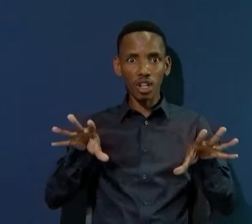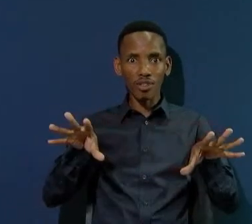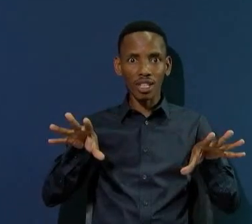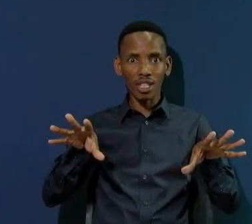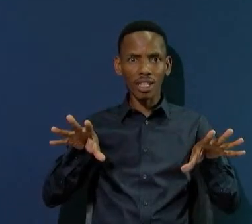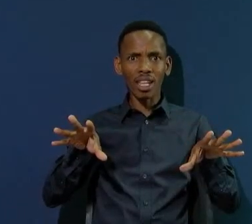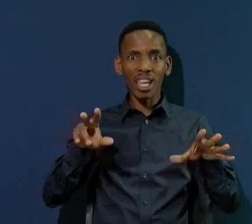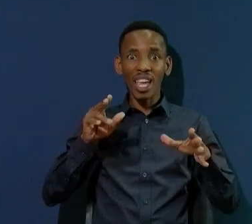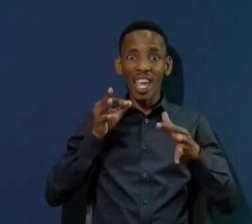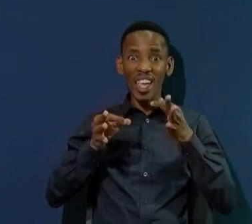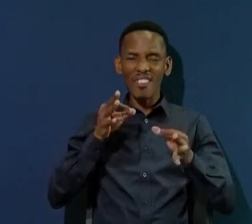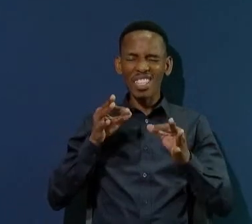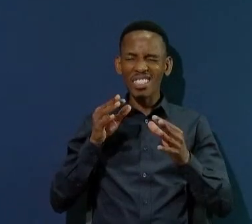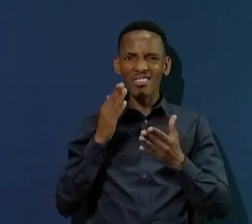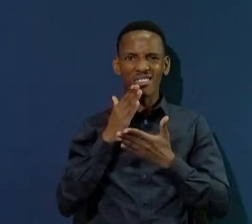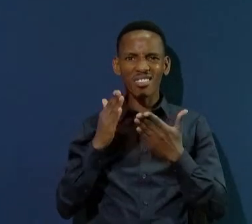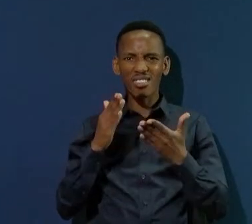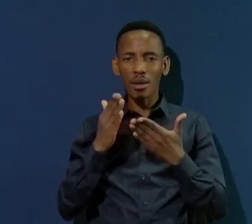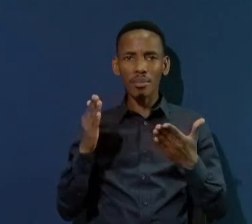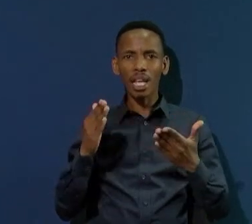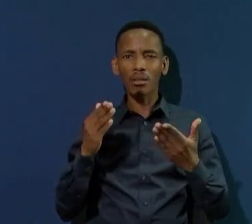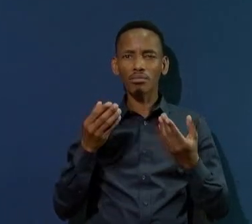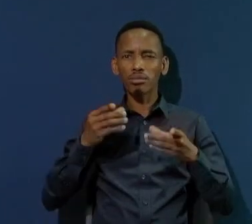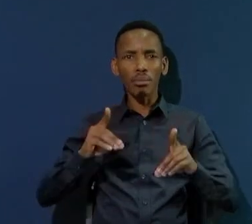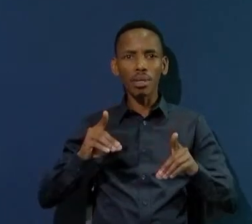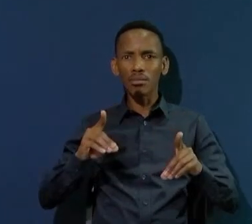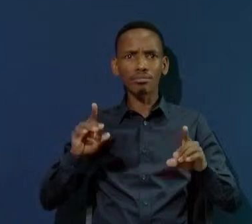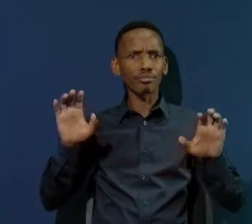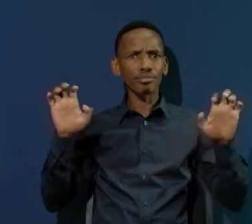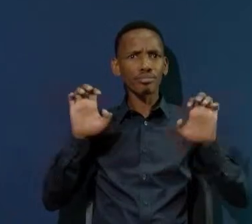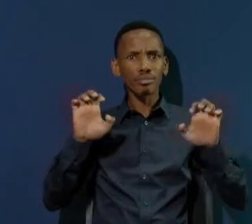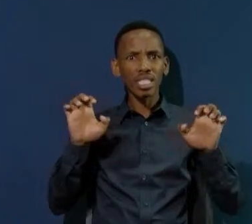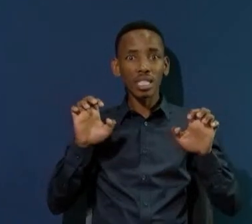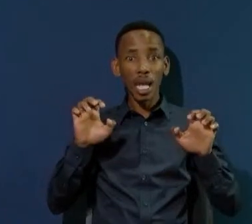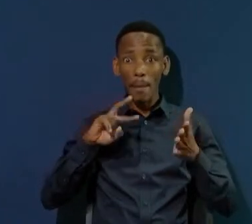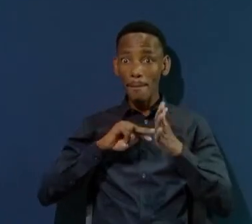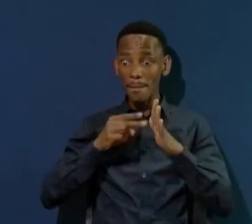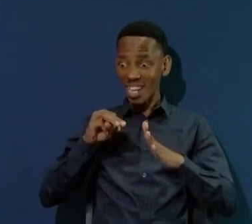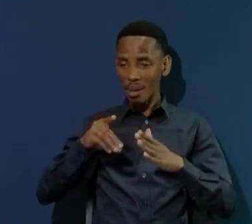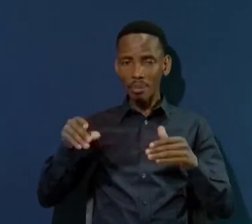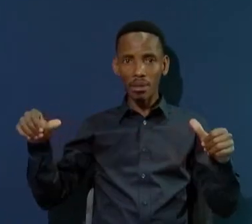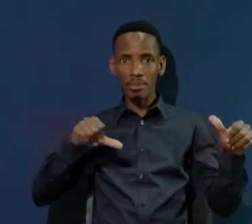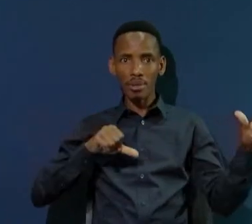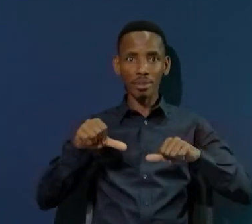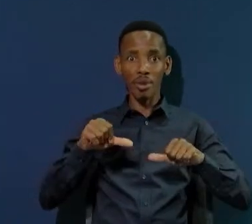ye go dirwa jang ka ibile ka nako eo Motswana ene o